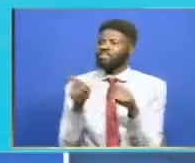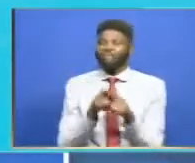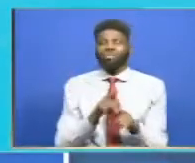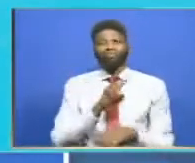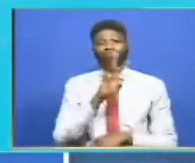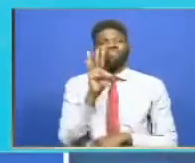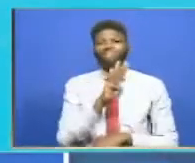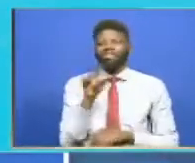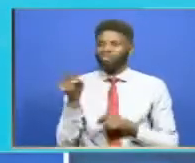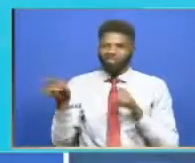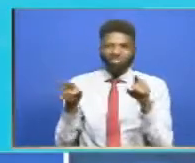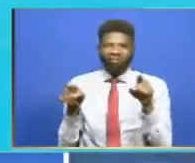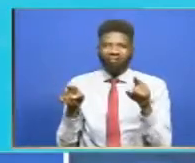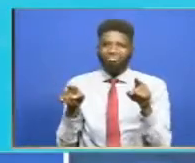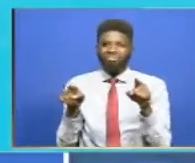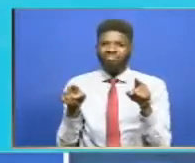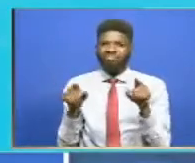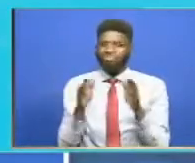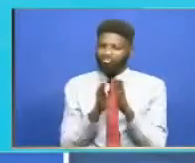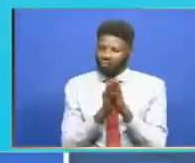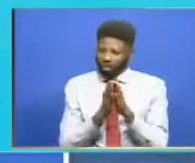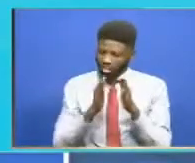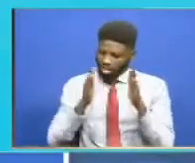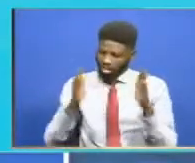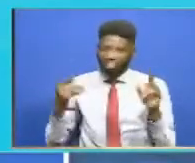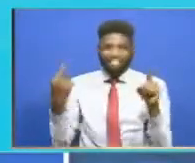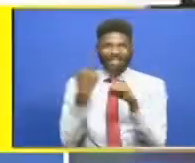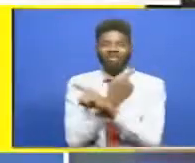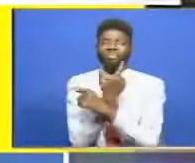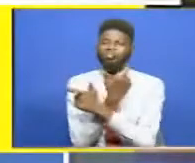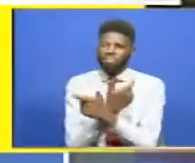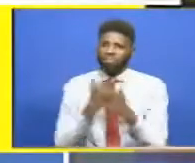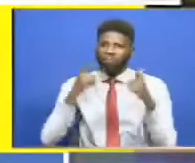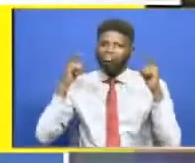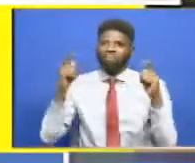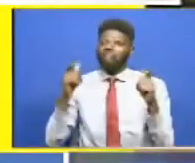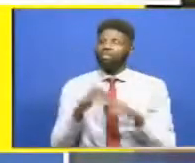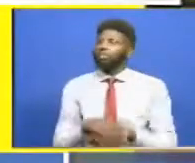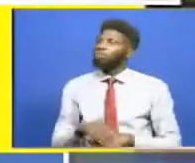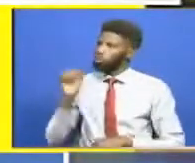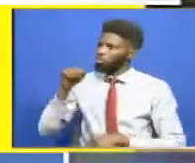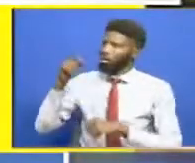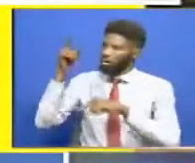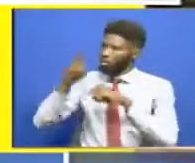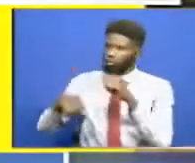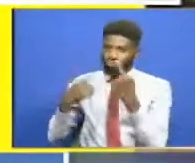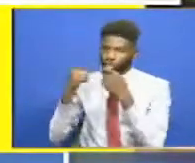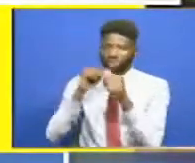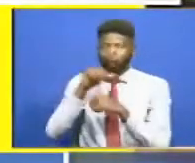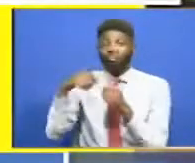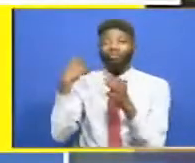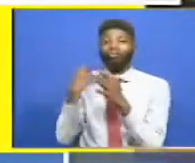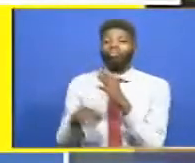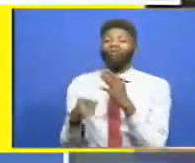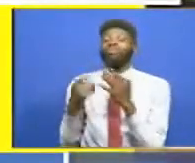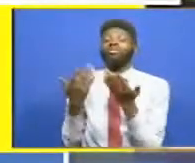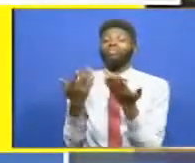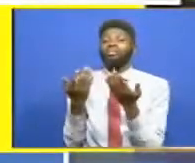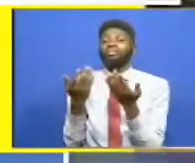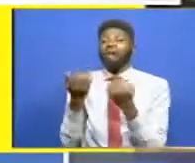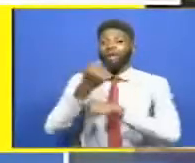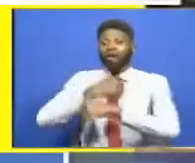to be two very big disparities. Yeah, but only, the cost of you democracy. Can only talk about the cost of implementation if you know the method of